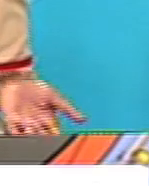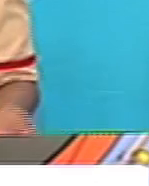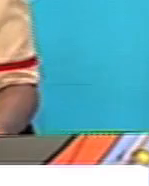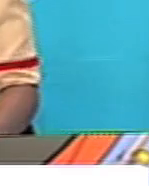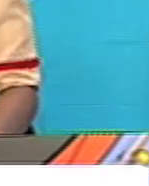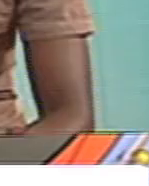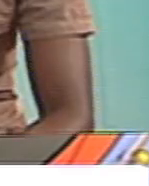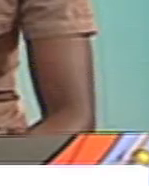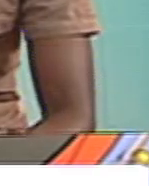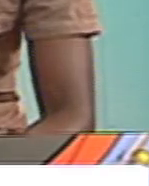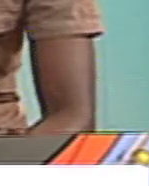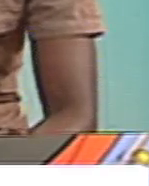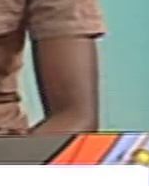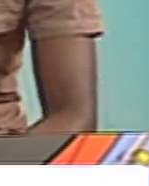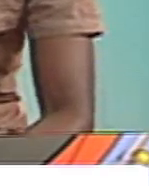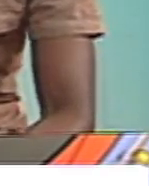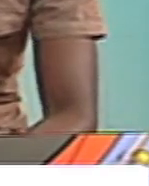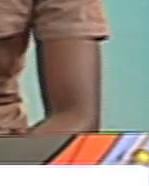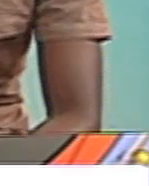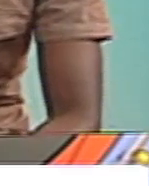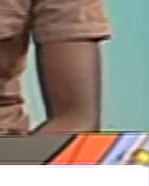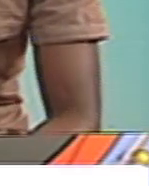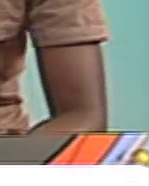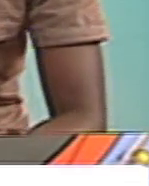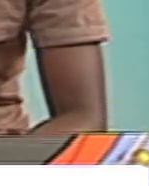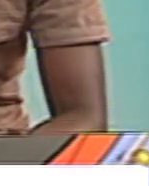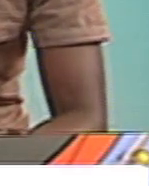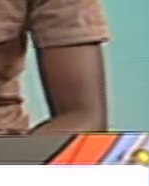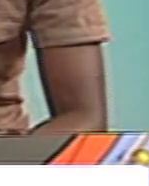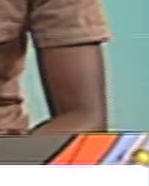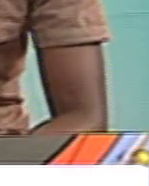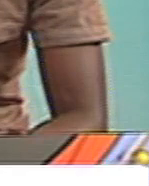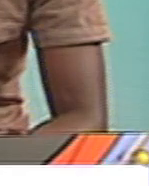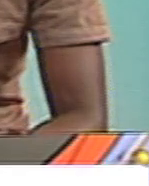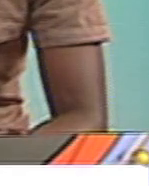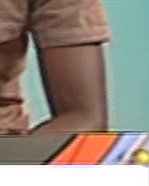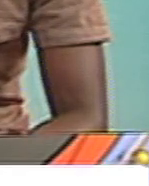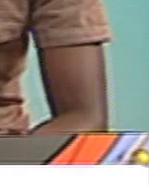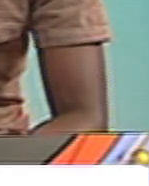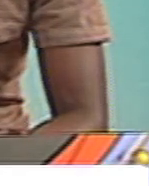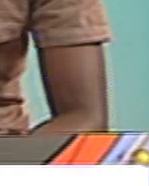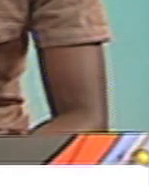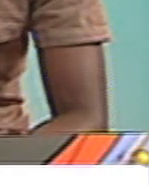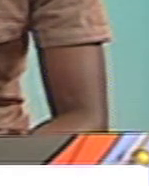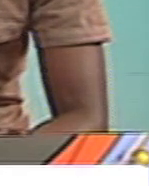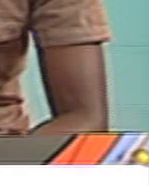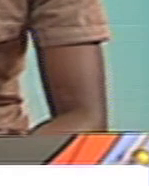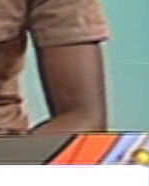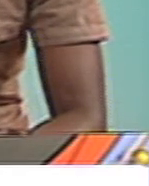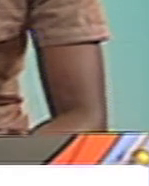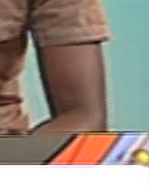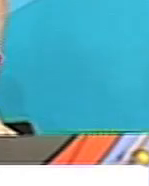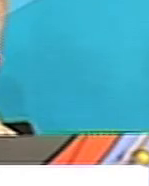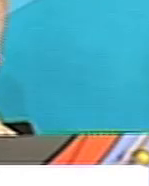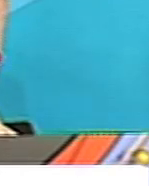music? Yeah. Okay, why don't I do a spoken word piece in Pokot? Okay, spoken word piece in